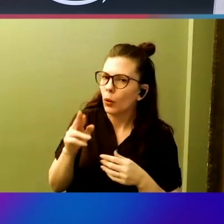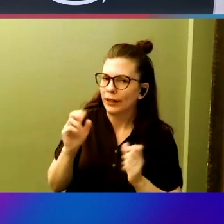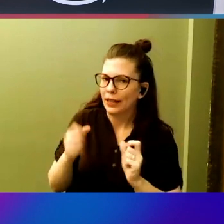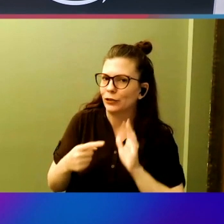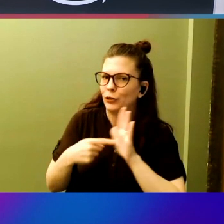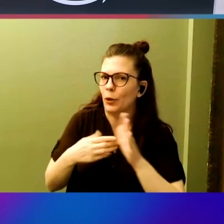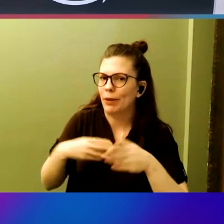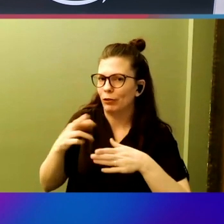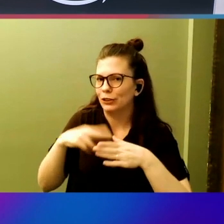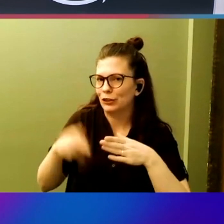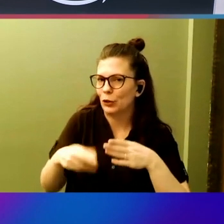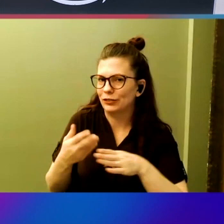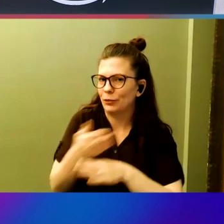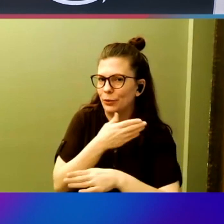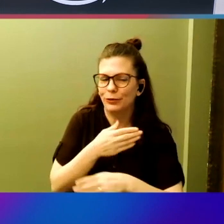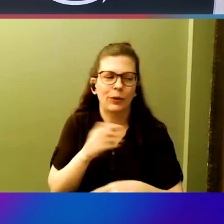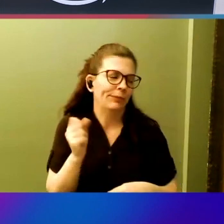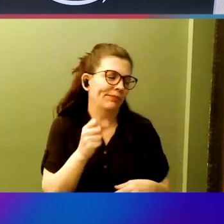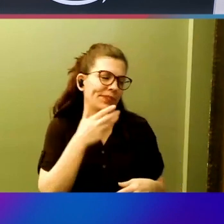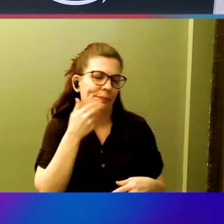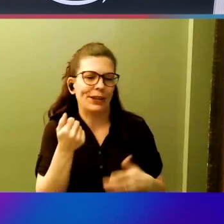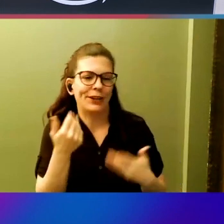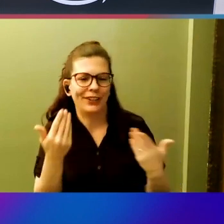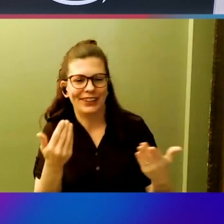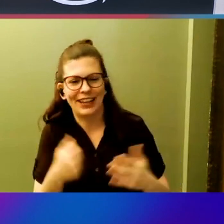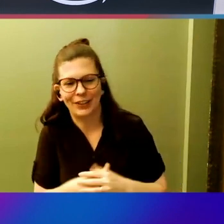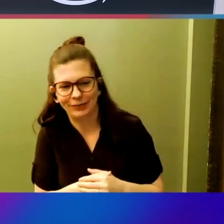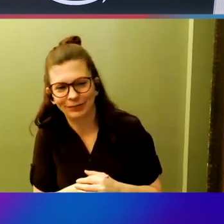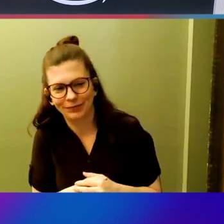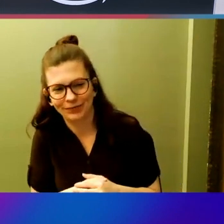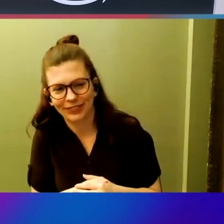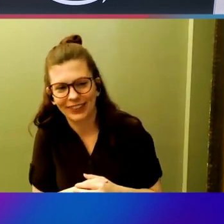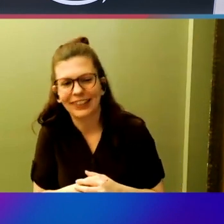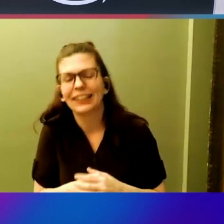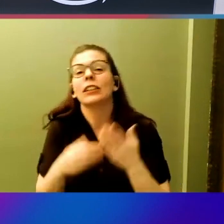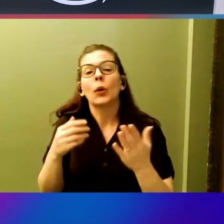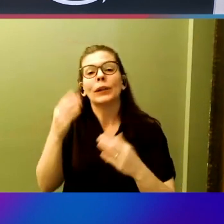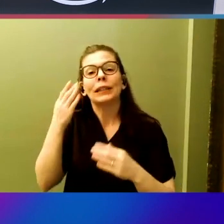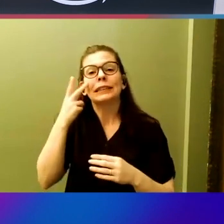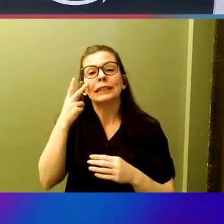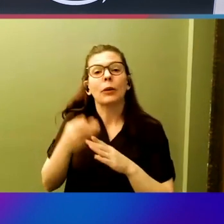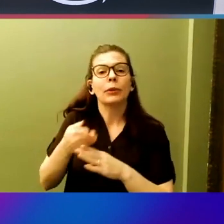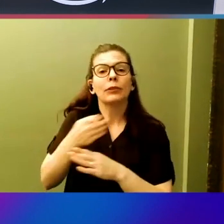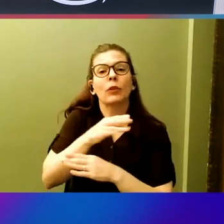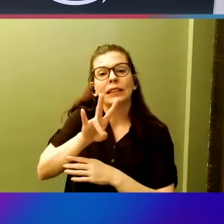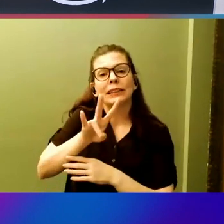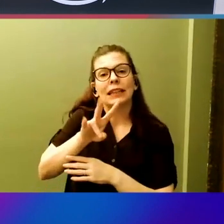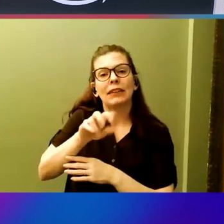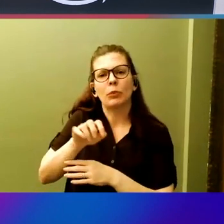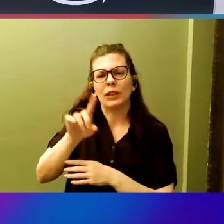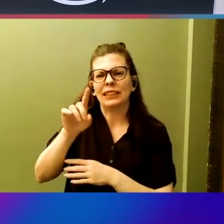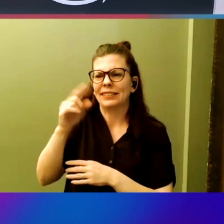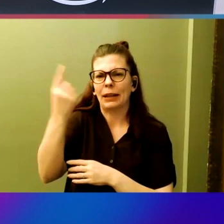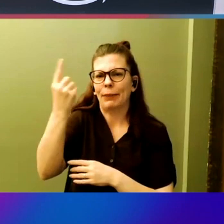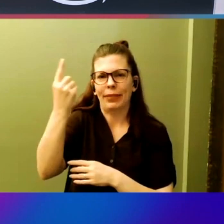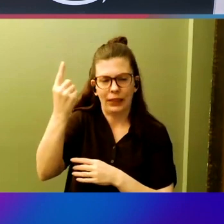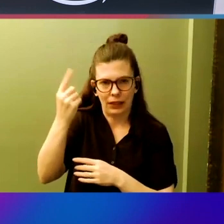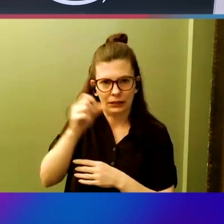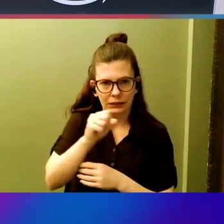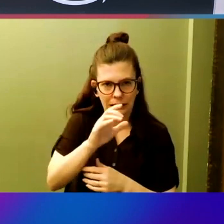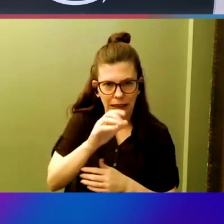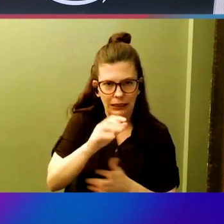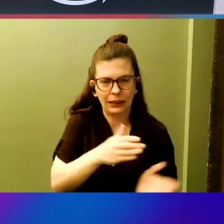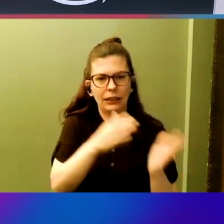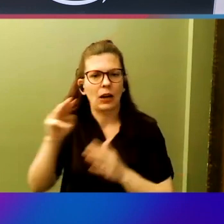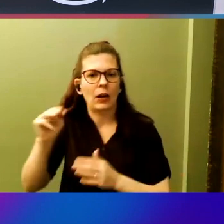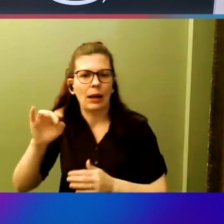before. Yeah. There you go. There you go. Okay, so we saw before it was 7 point something seconds. Over here with the M1 CPU,